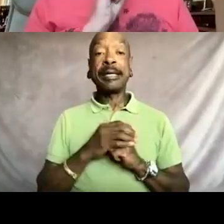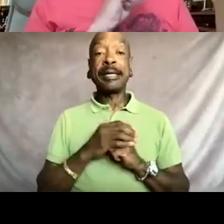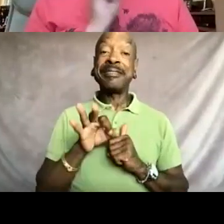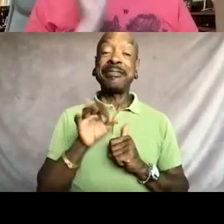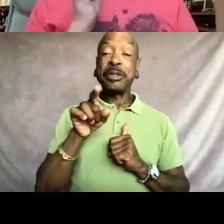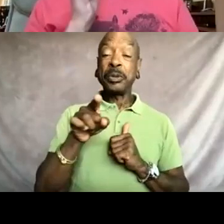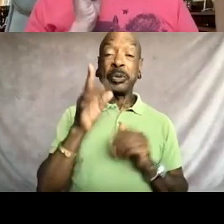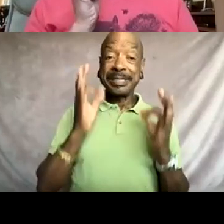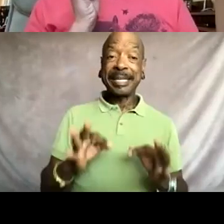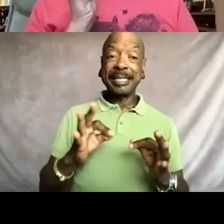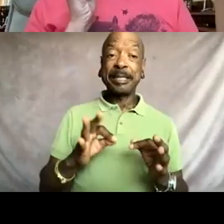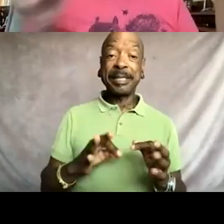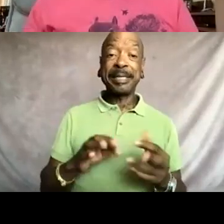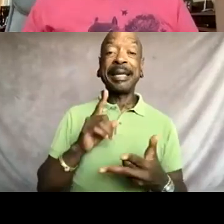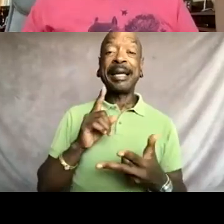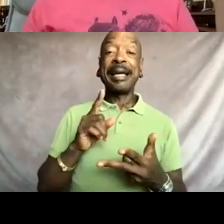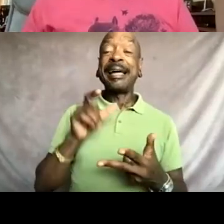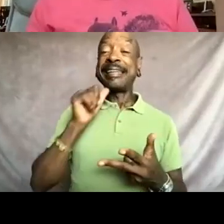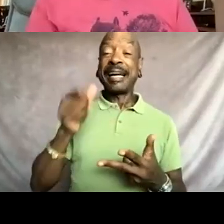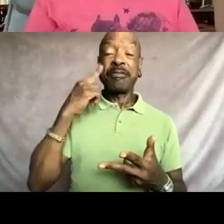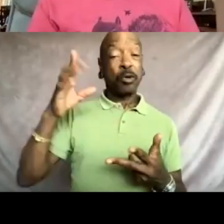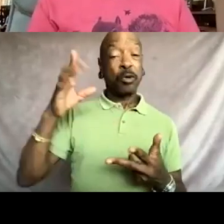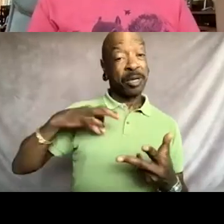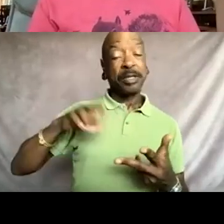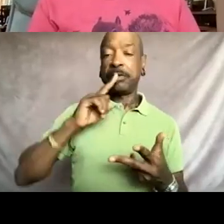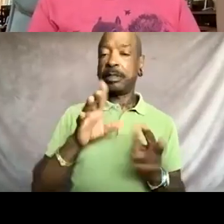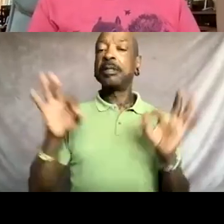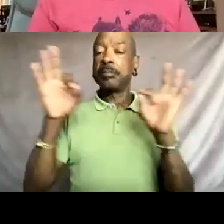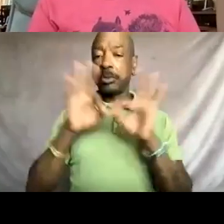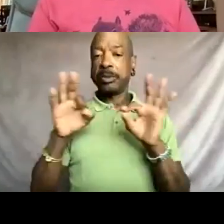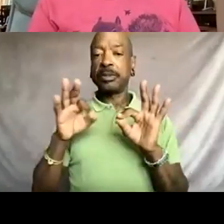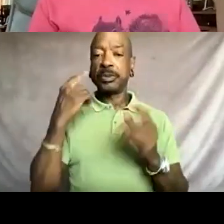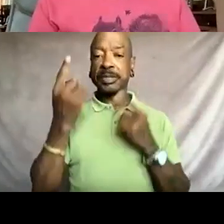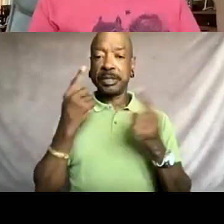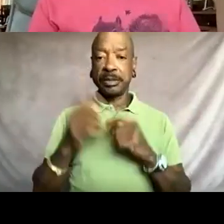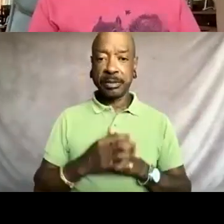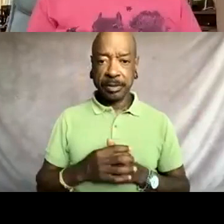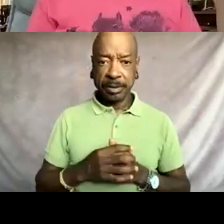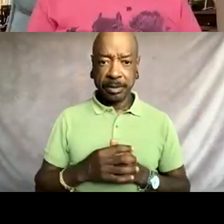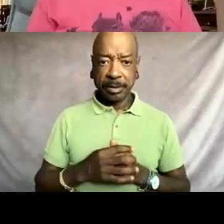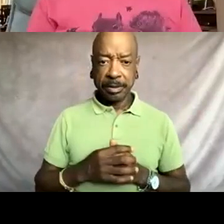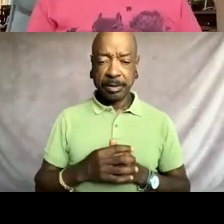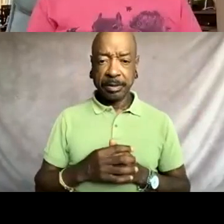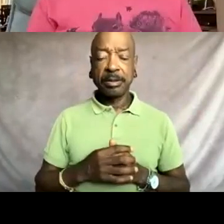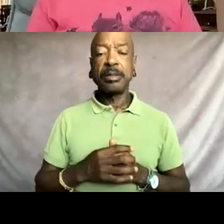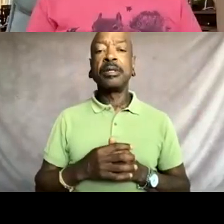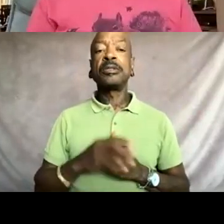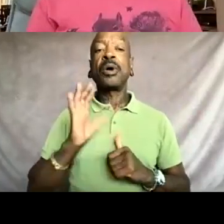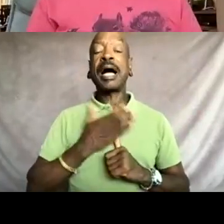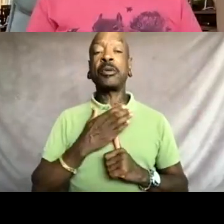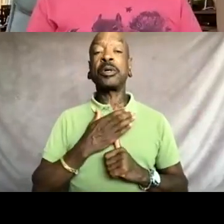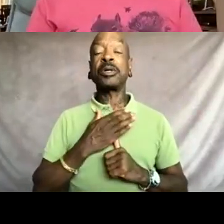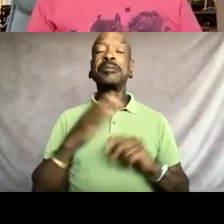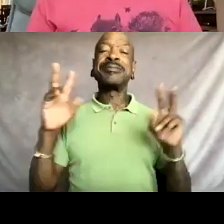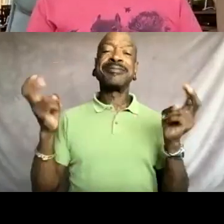decide to be a nonprofit or not is one of the key considerations that I'm going to talk about. So our sweet spot, as far